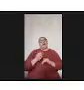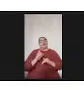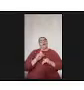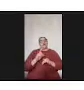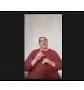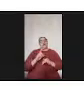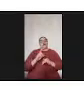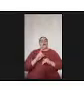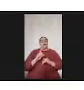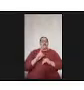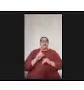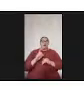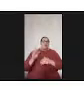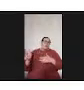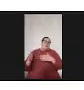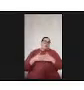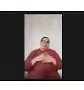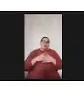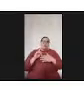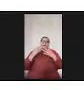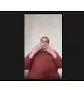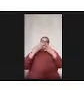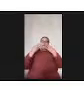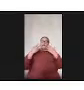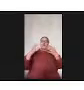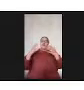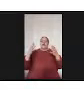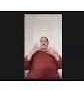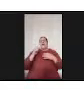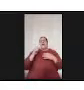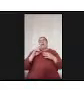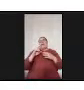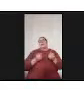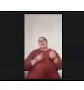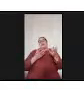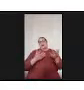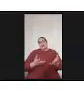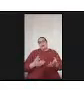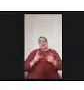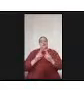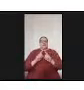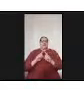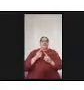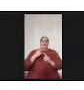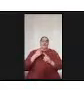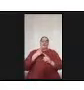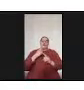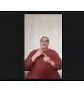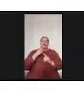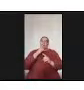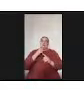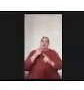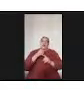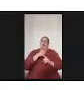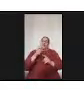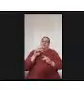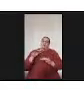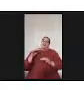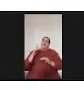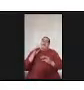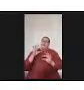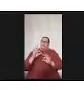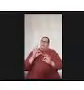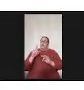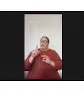shutting off of fresh air supply and to, let's say, to the office spaces. Immediately, you're supposed